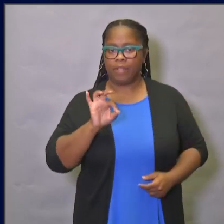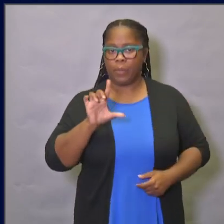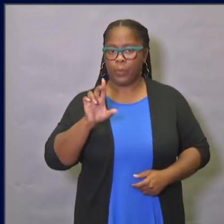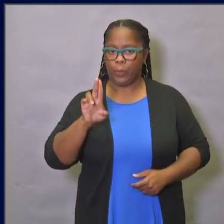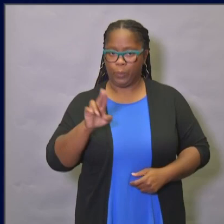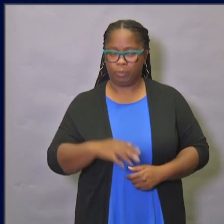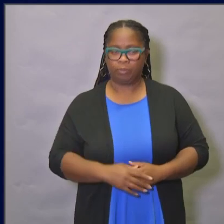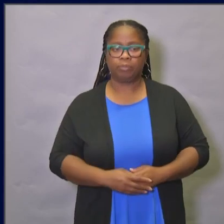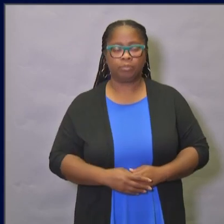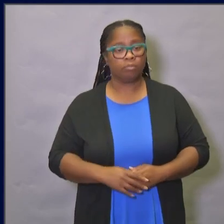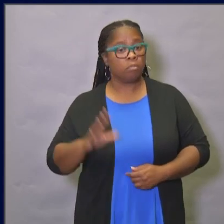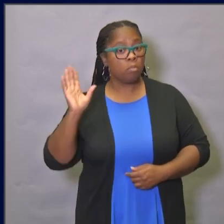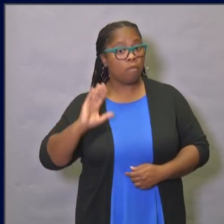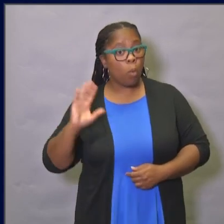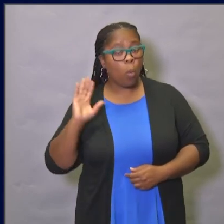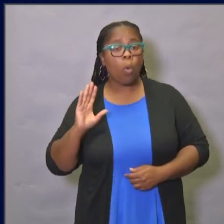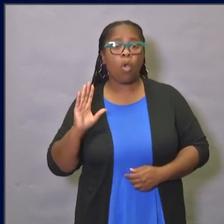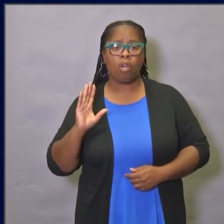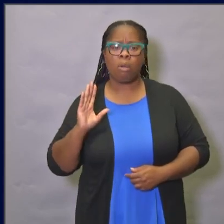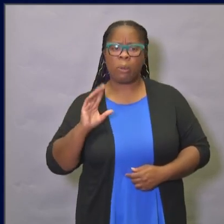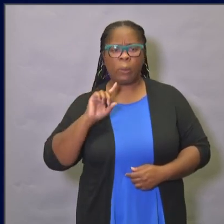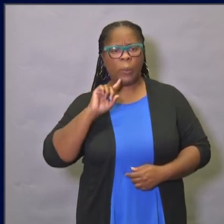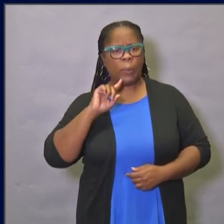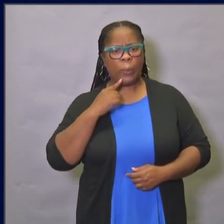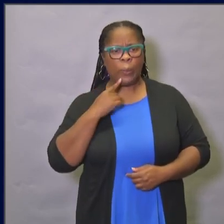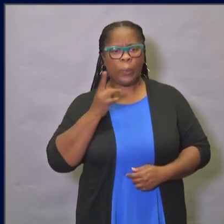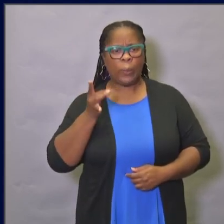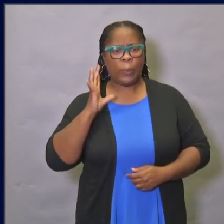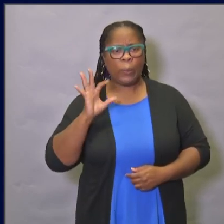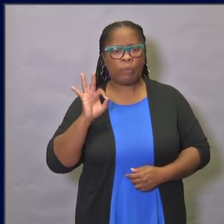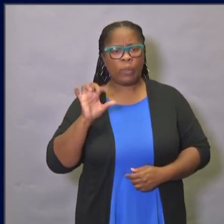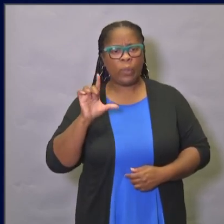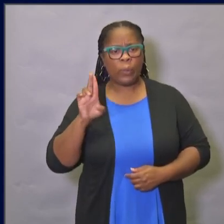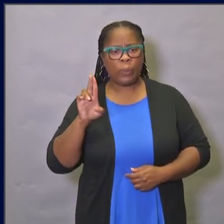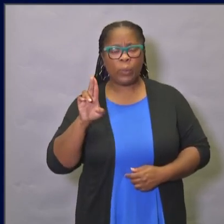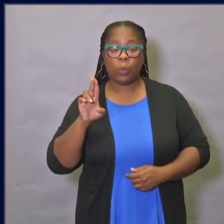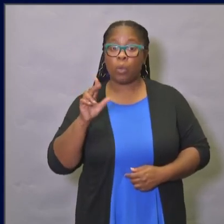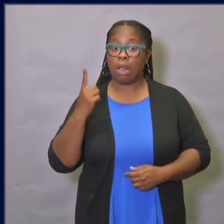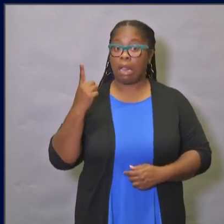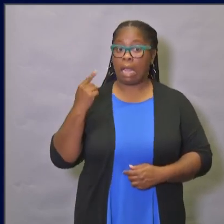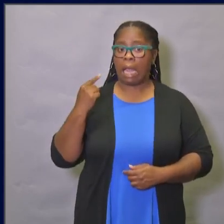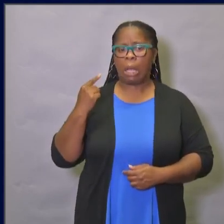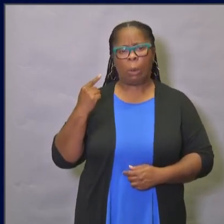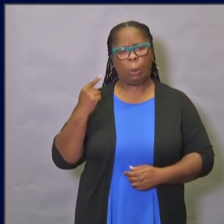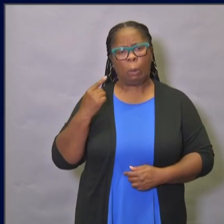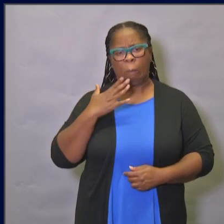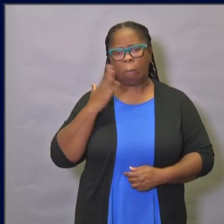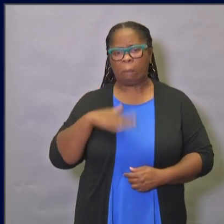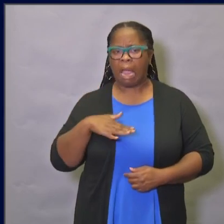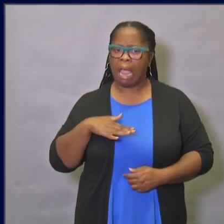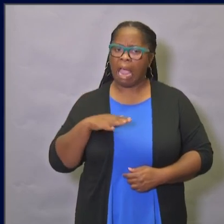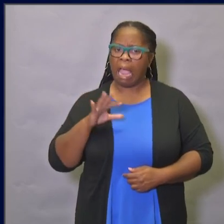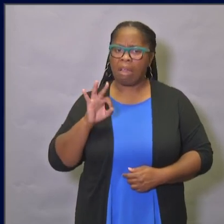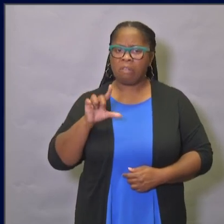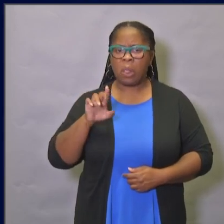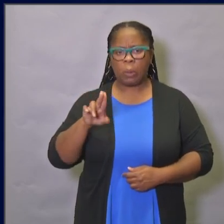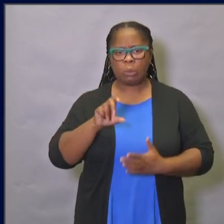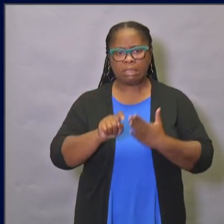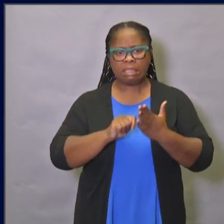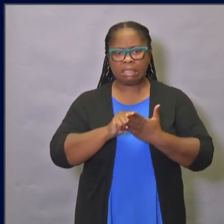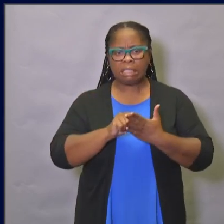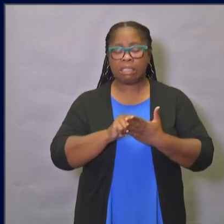in the past, when we've experienced a severe flu season, last year we had a pretty severe flu season, LA County